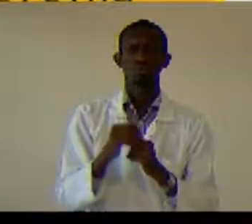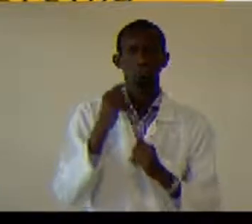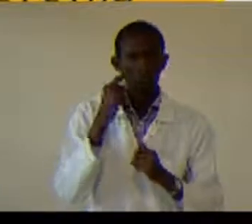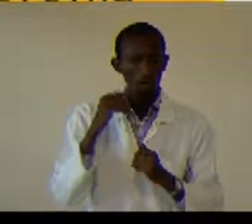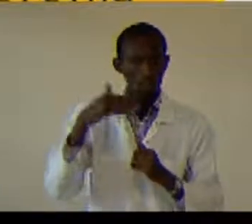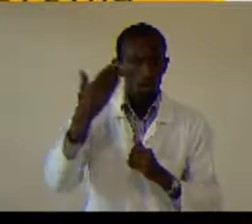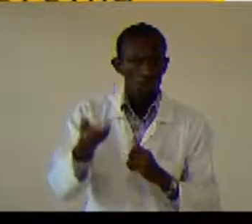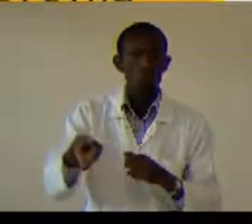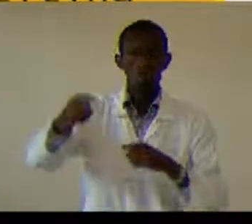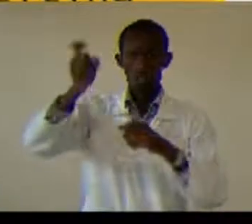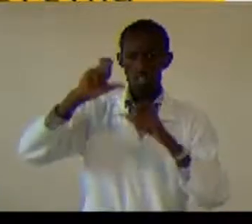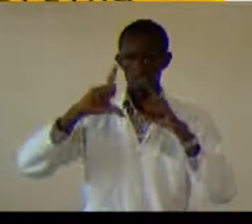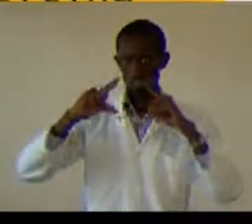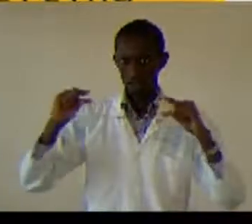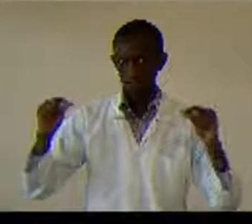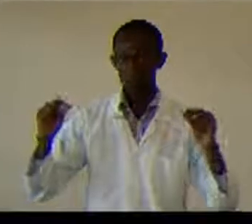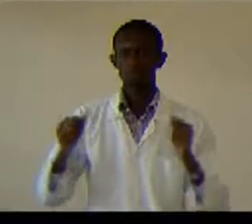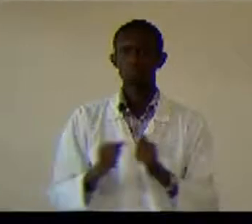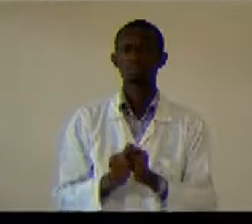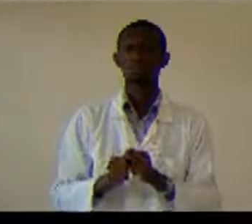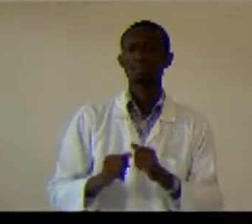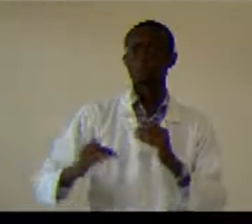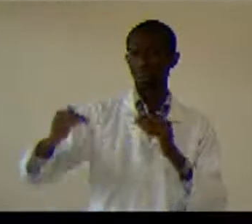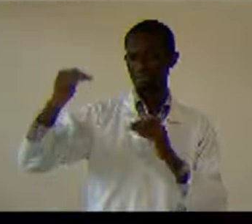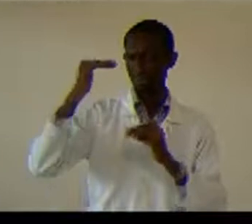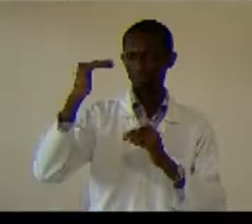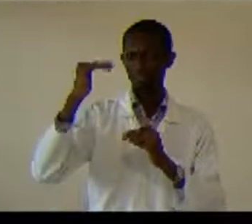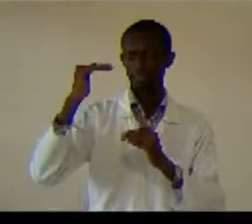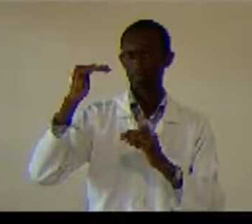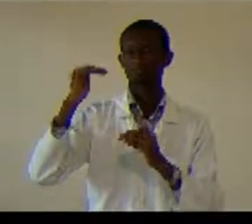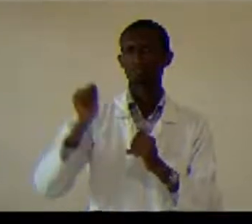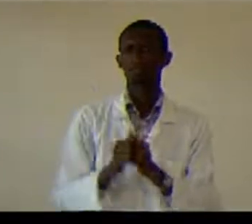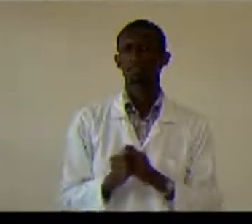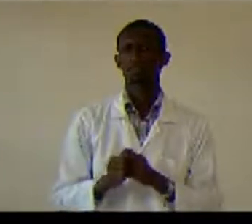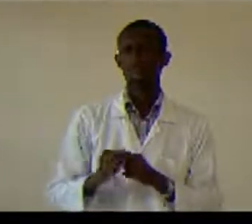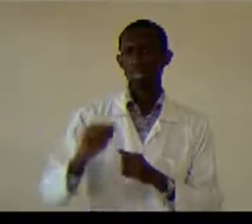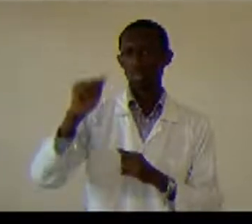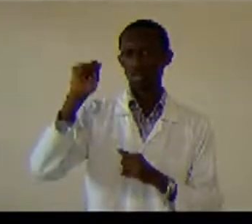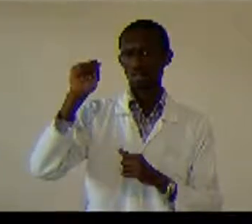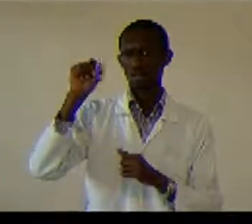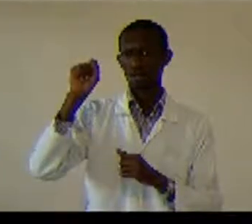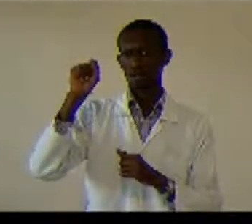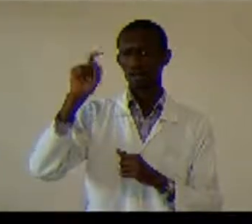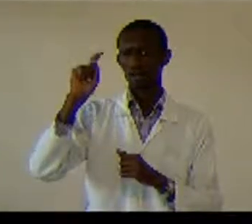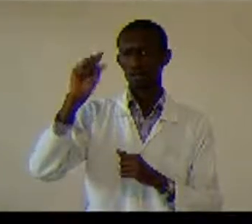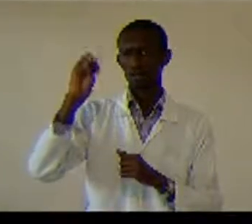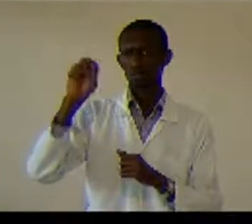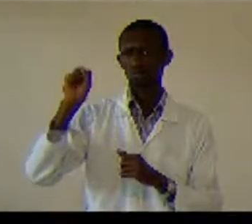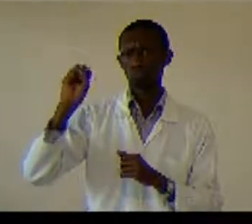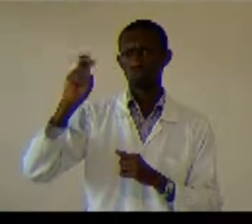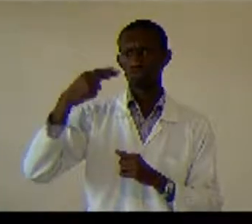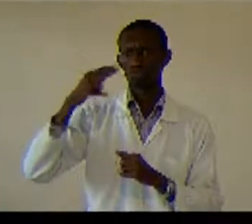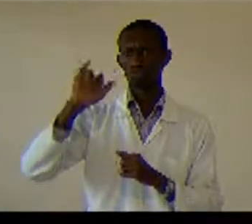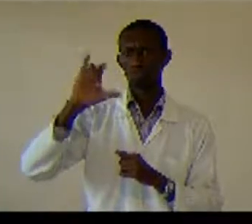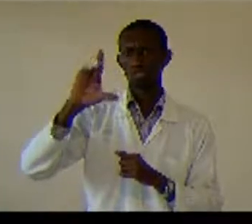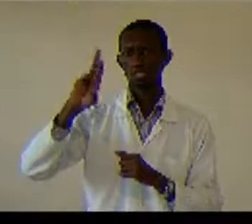word at standard atmospheric pressure, because that should happen at a standard atmospheric pressure.